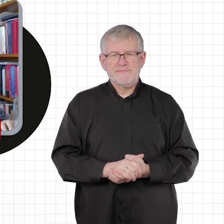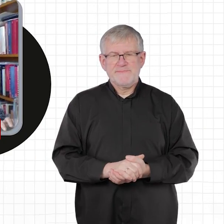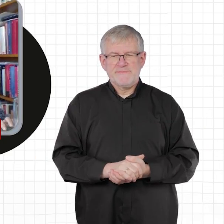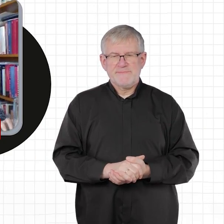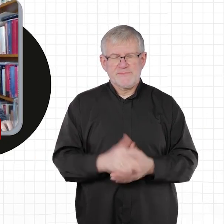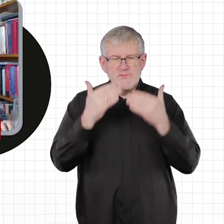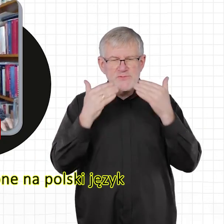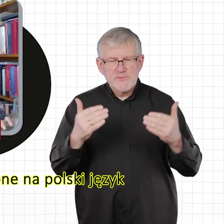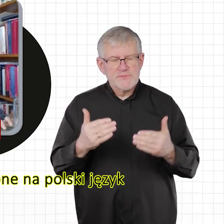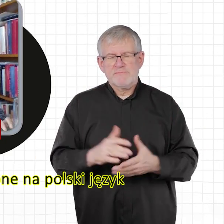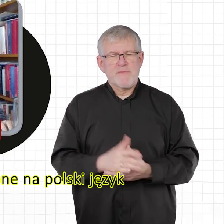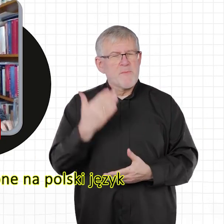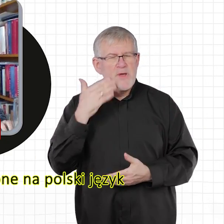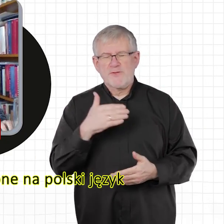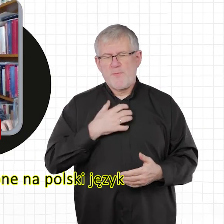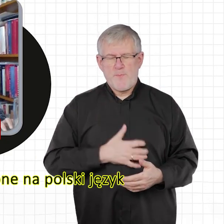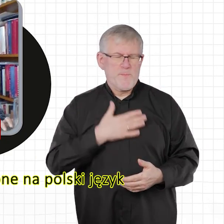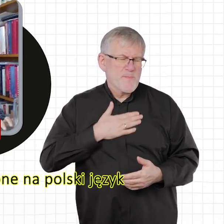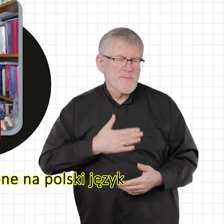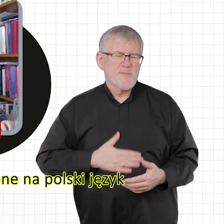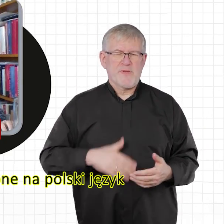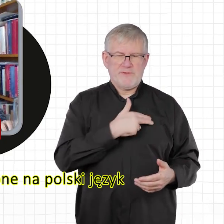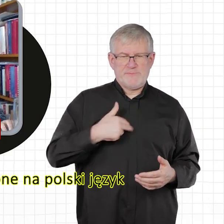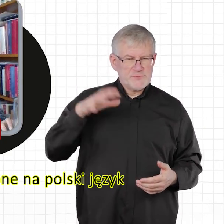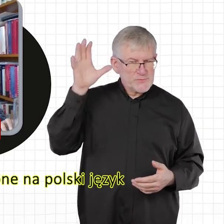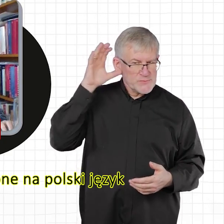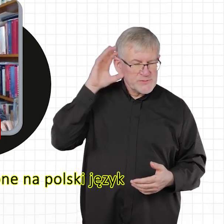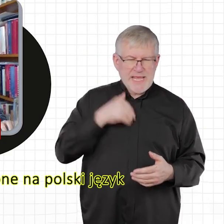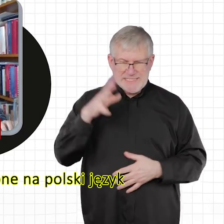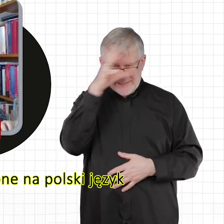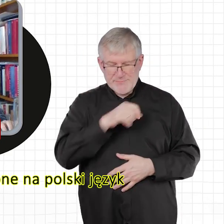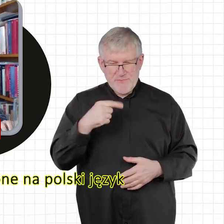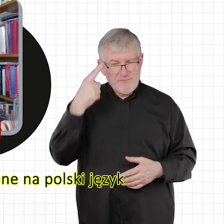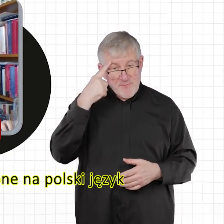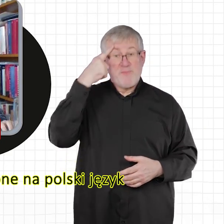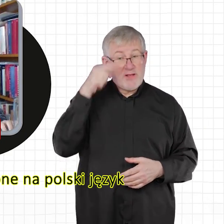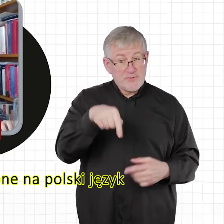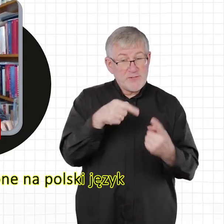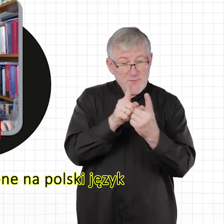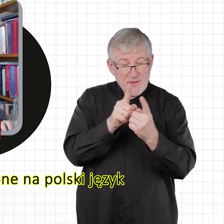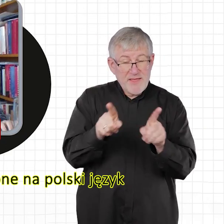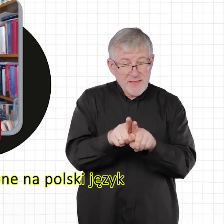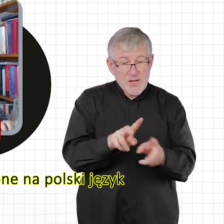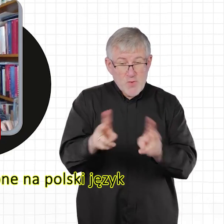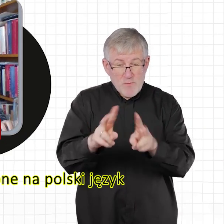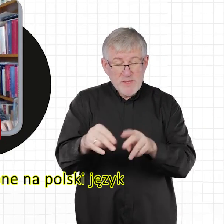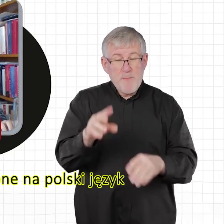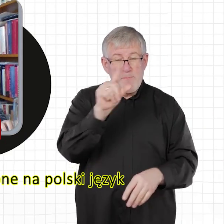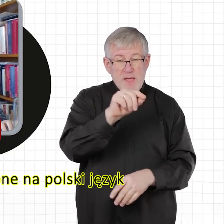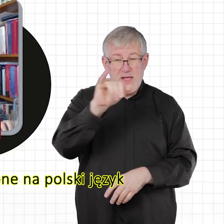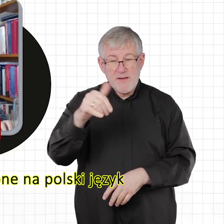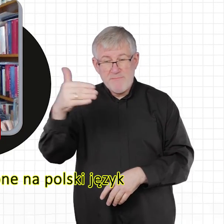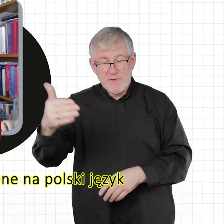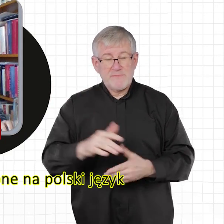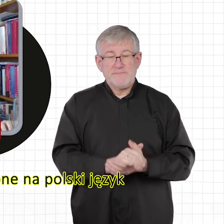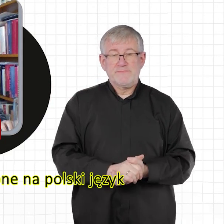Great to hear that. And thank you, of course, because I forgot to mention that this discussion is translated into